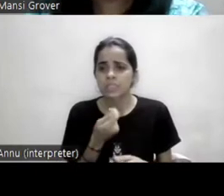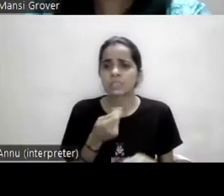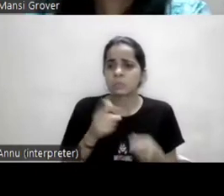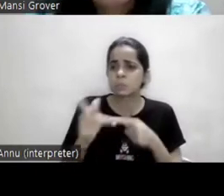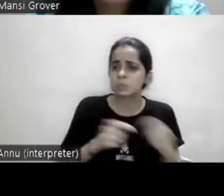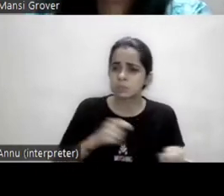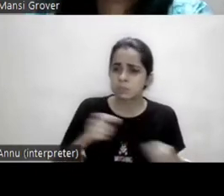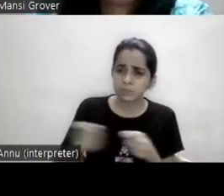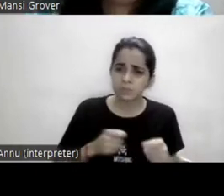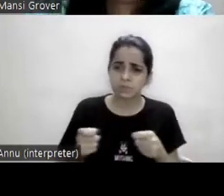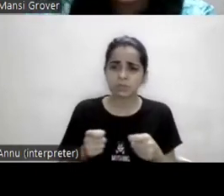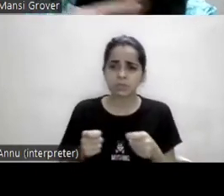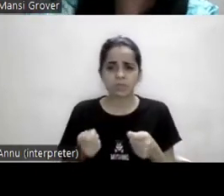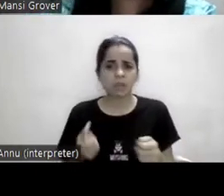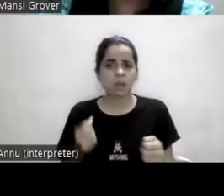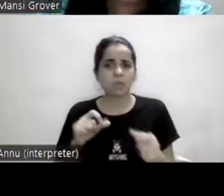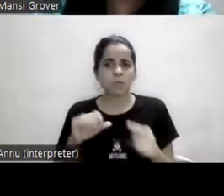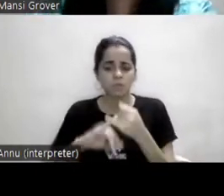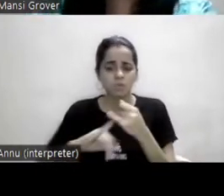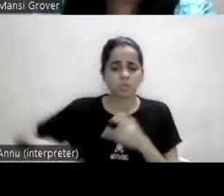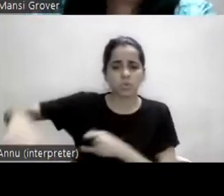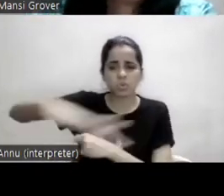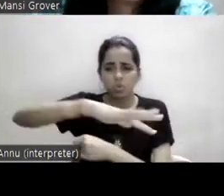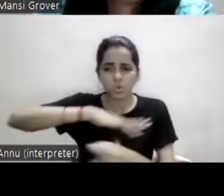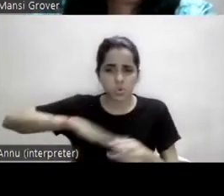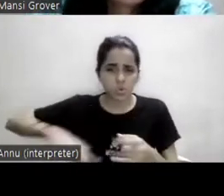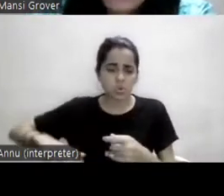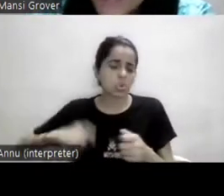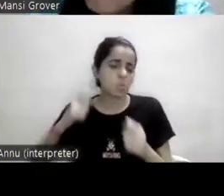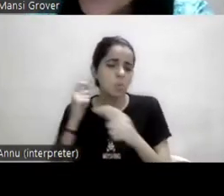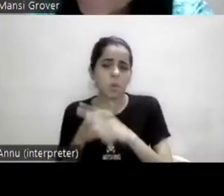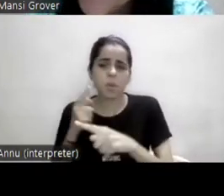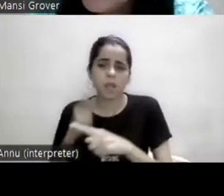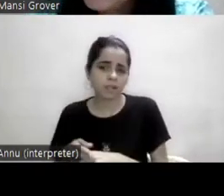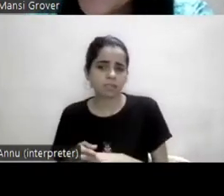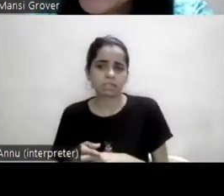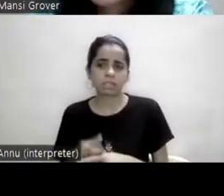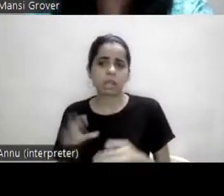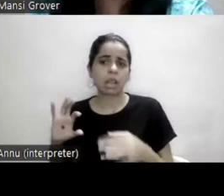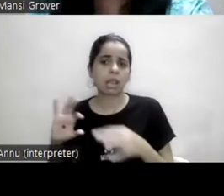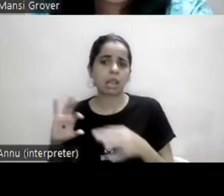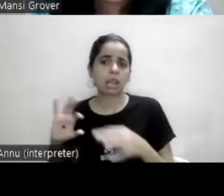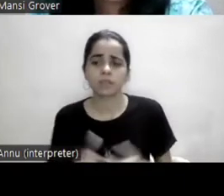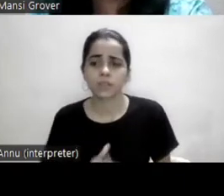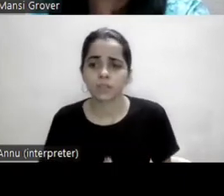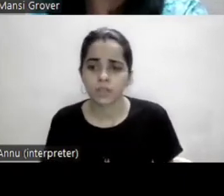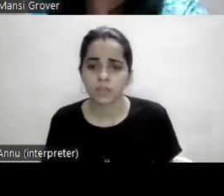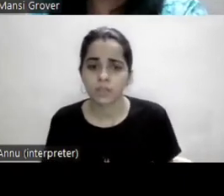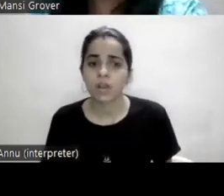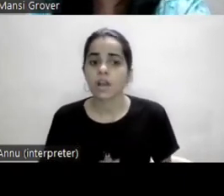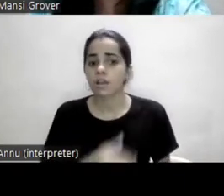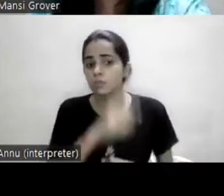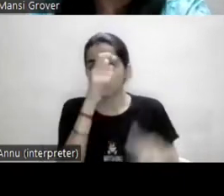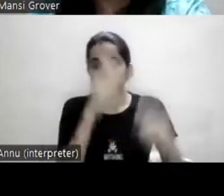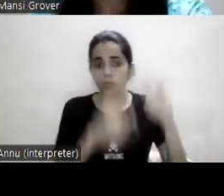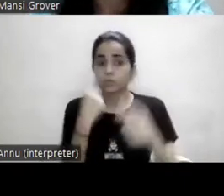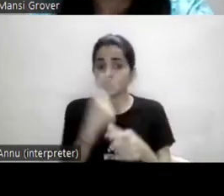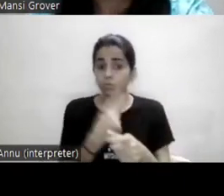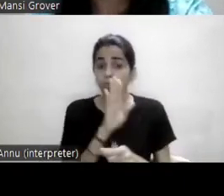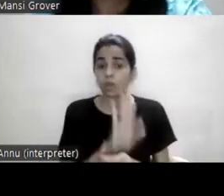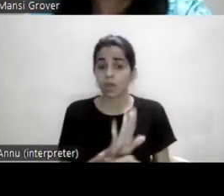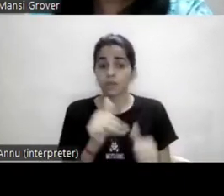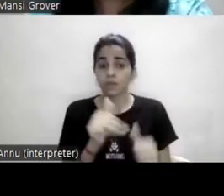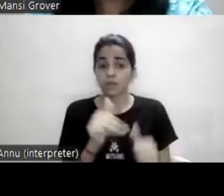as people not fitting in the social setup. And persons with autism would fail, you